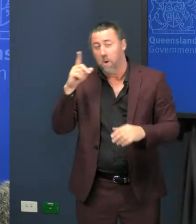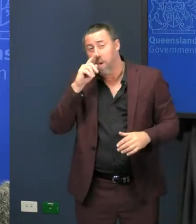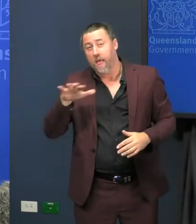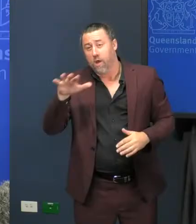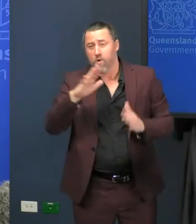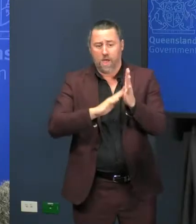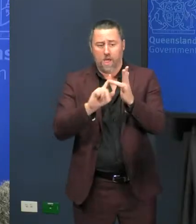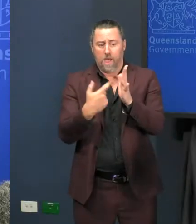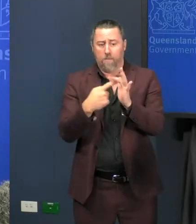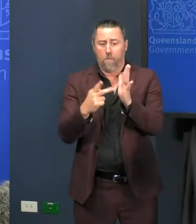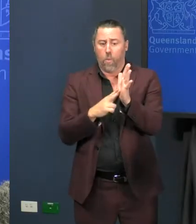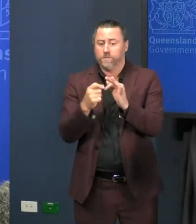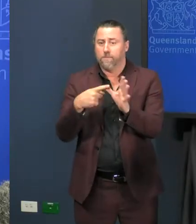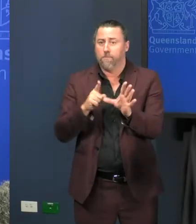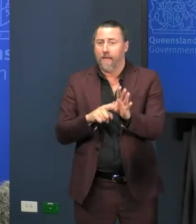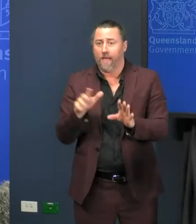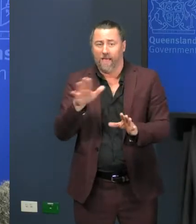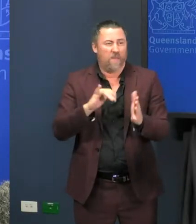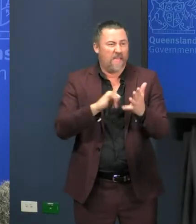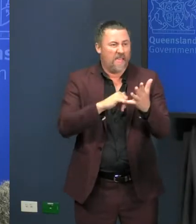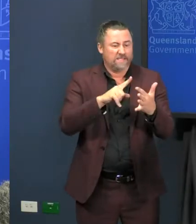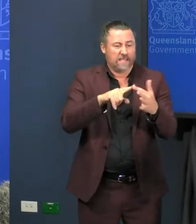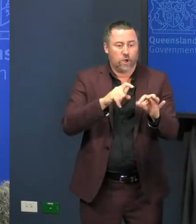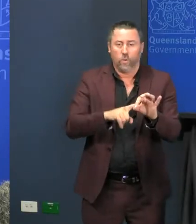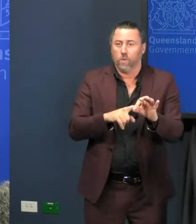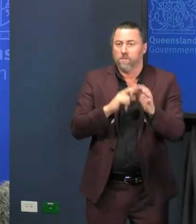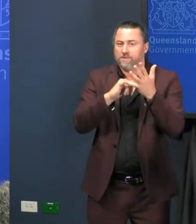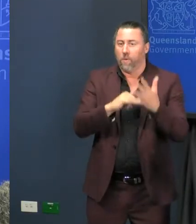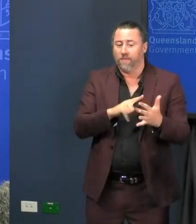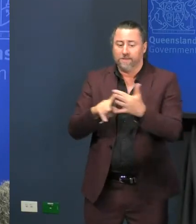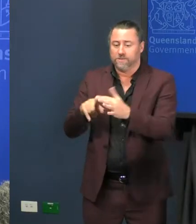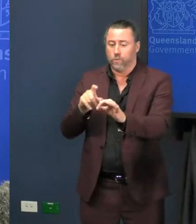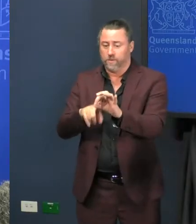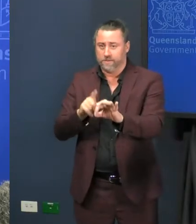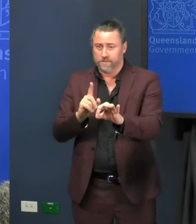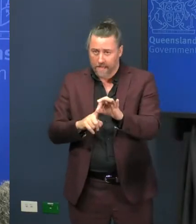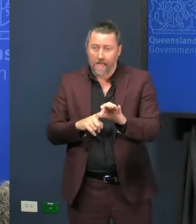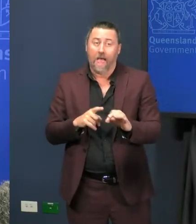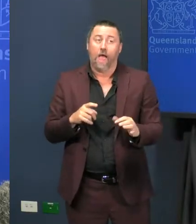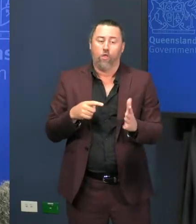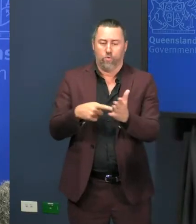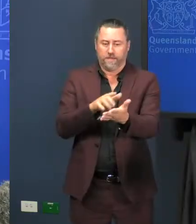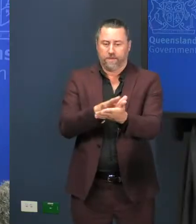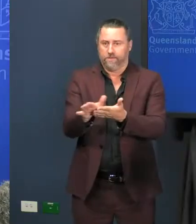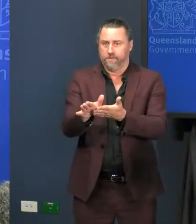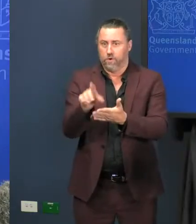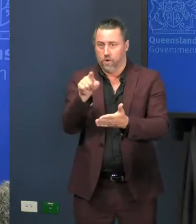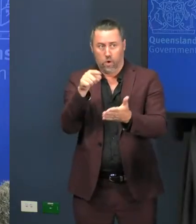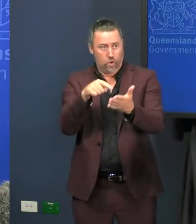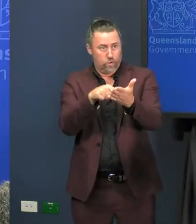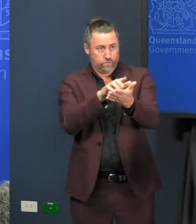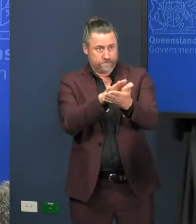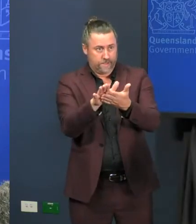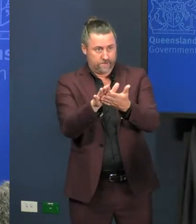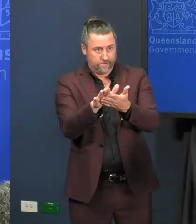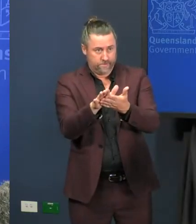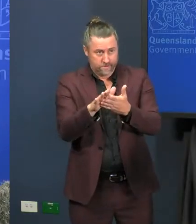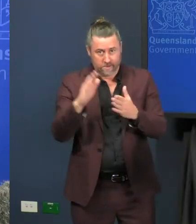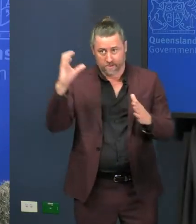so the southeast Queensland / Moreton Bay area on Thursday. But that is a possible